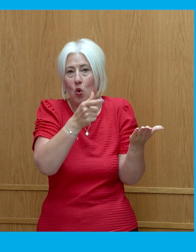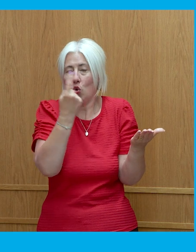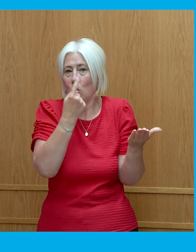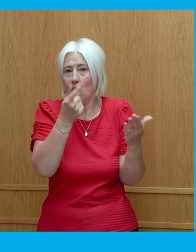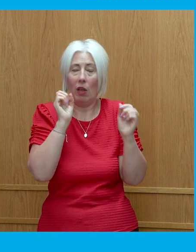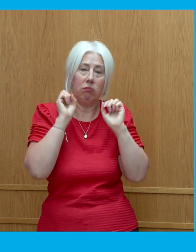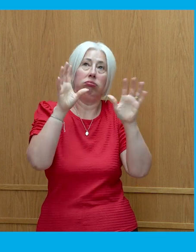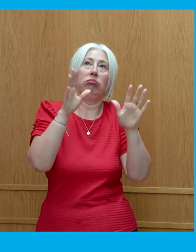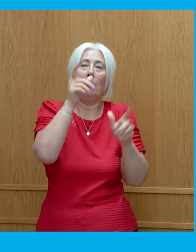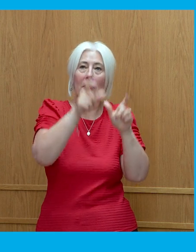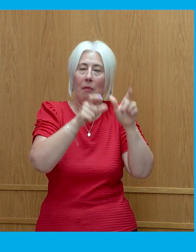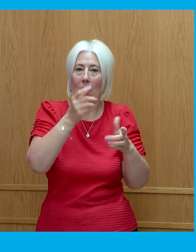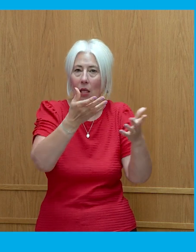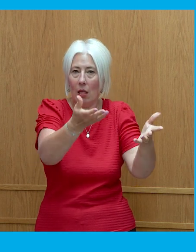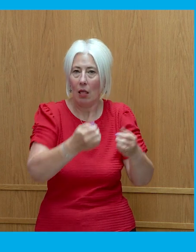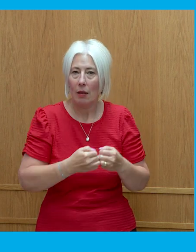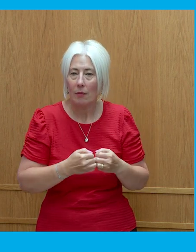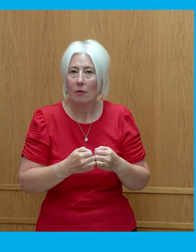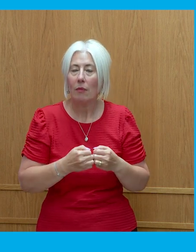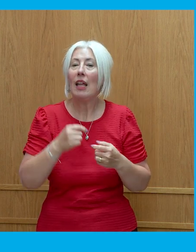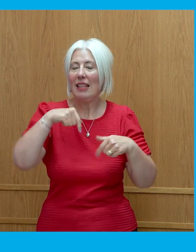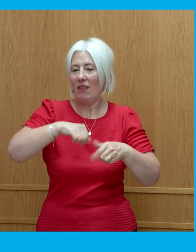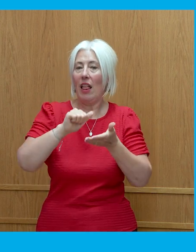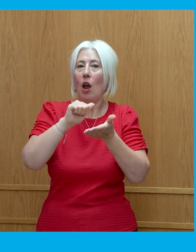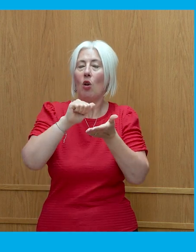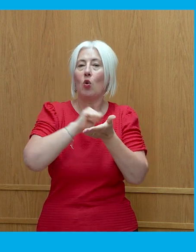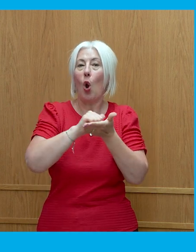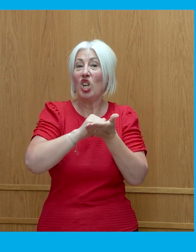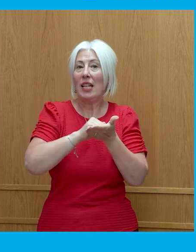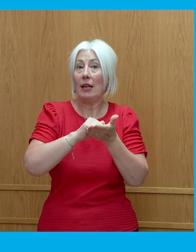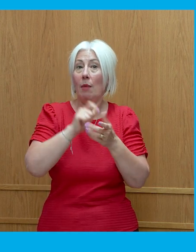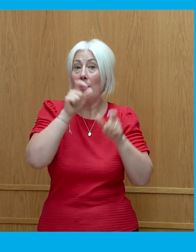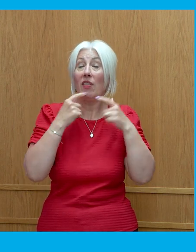was, especially around here in DC, seen as a bit of a rock star. So,